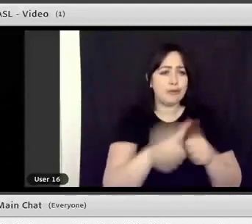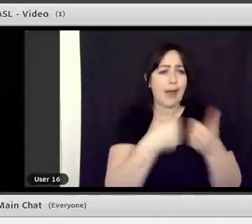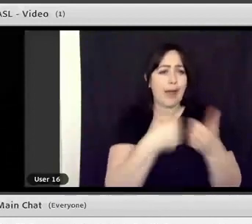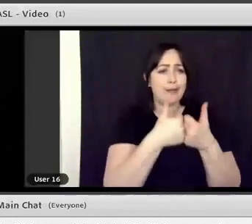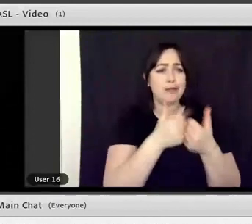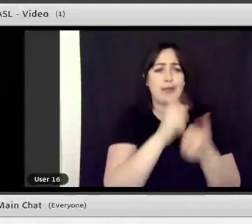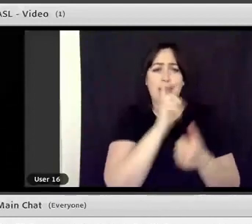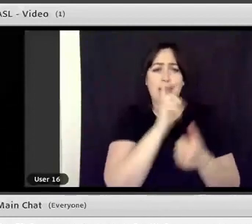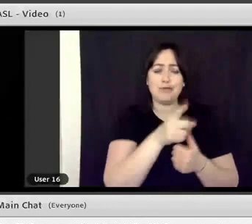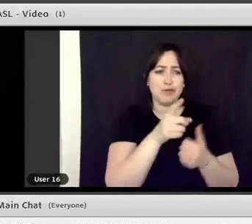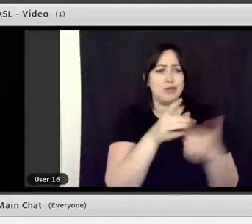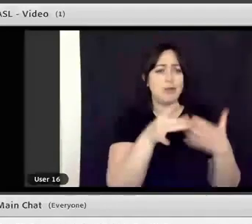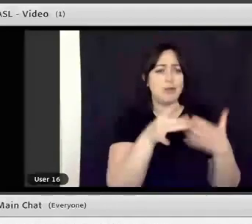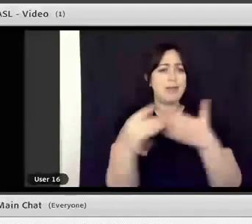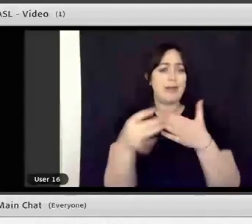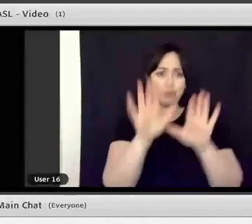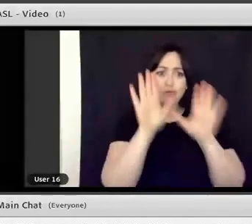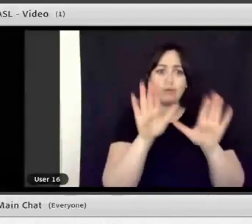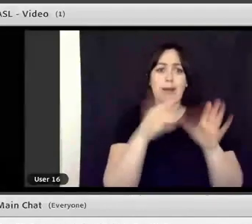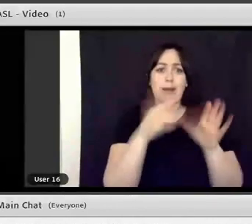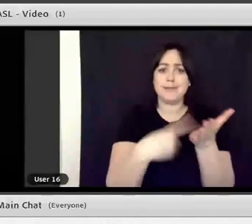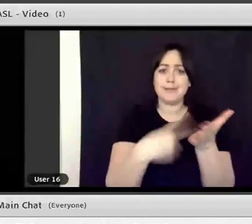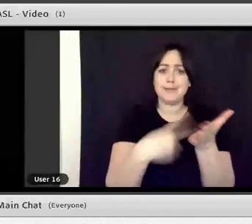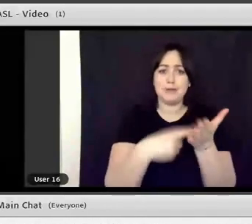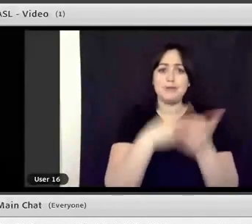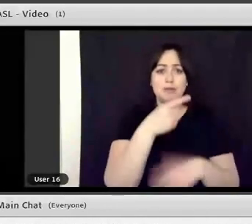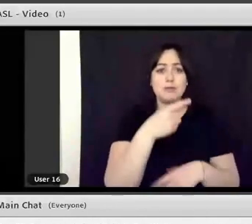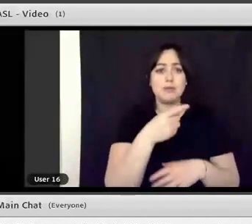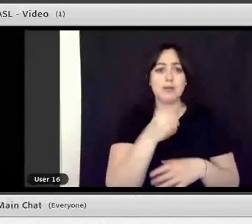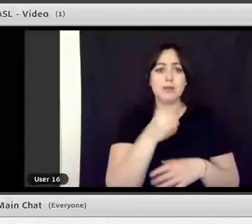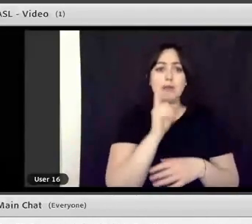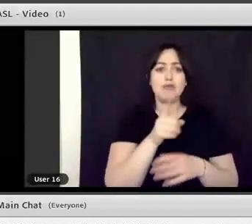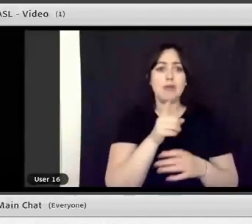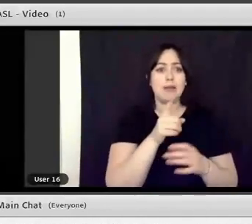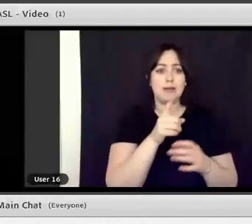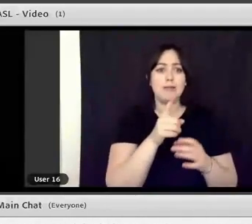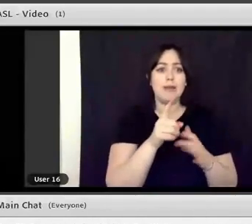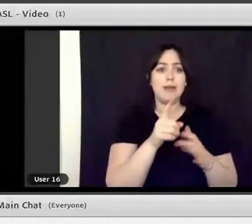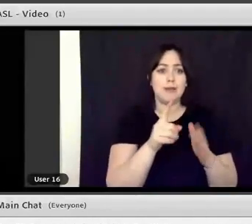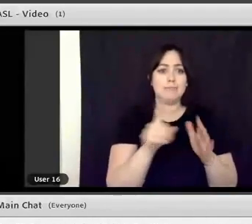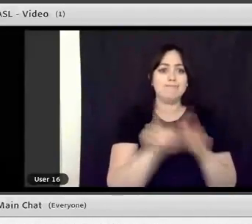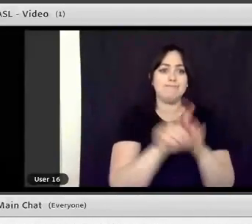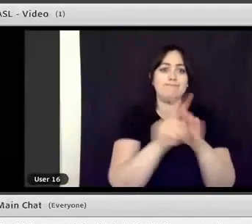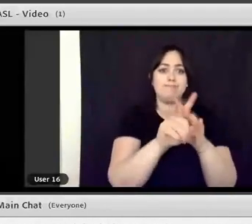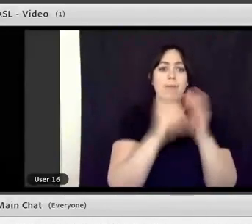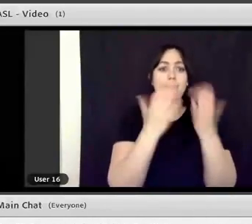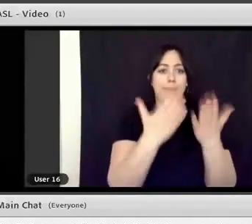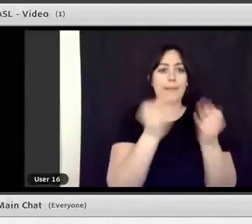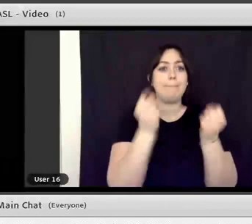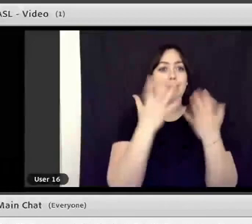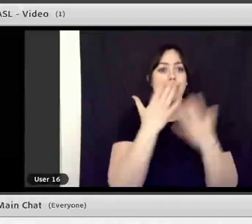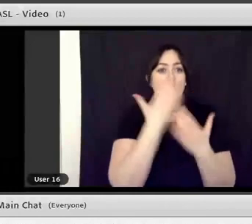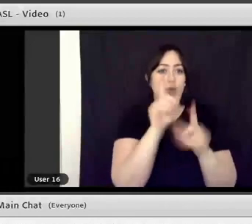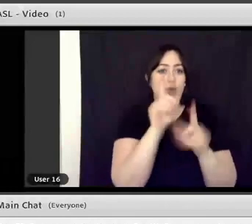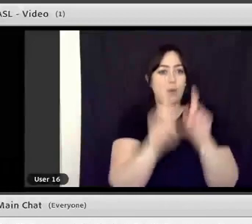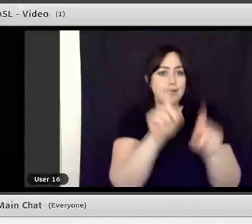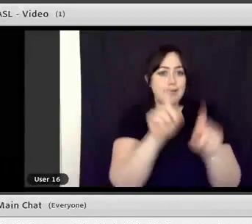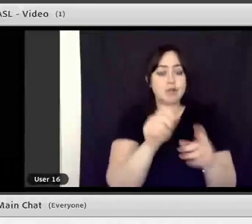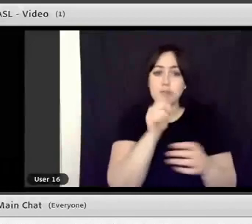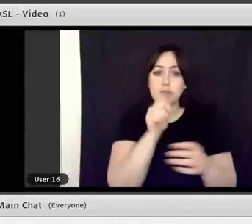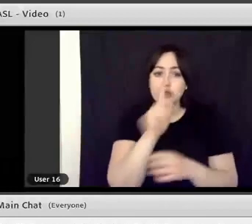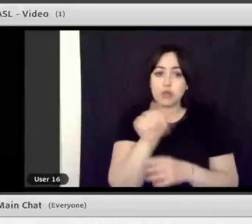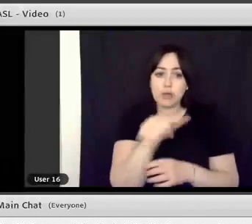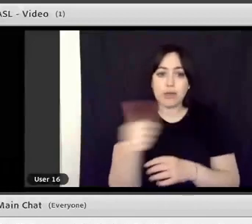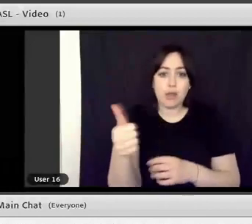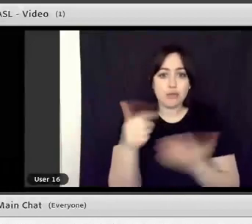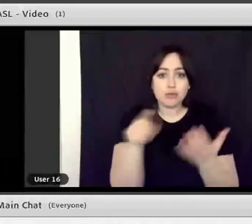great discussion that brought out some of the good questions that you're asking there. I don't know if anyone would like to speak to